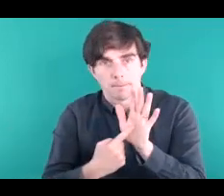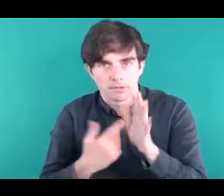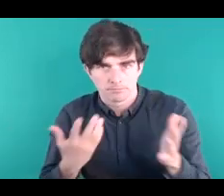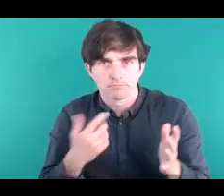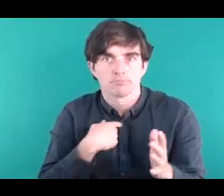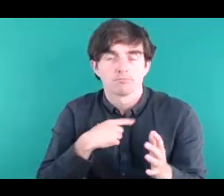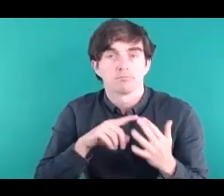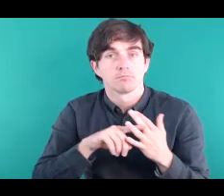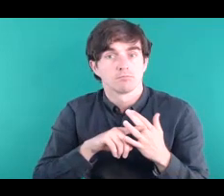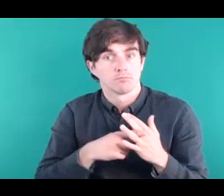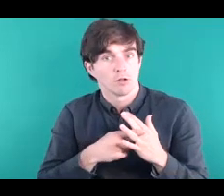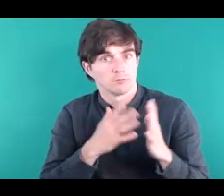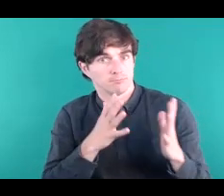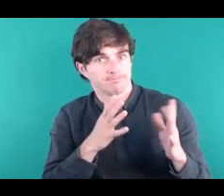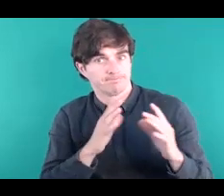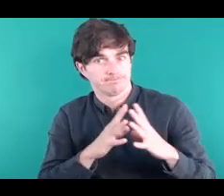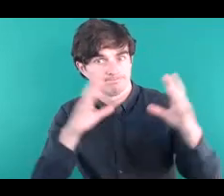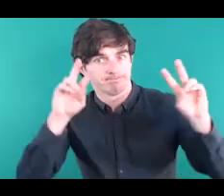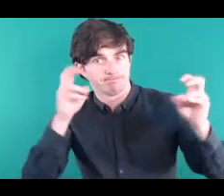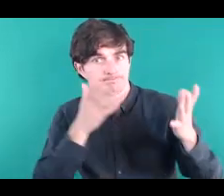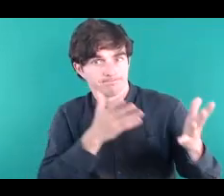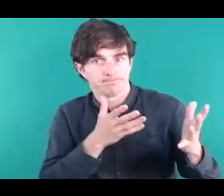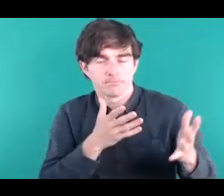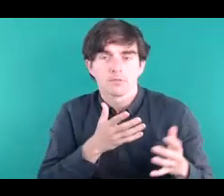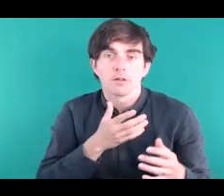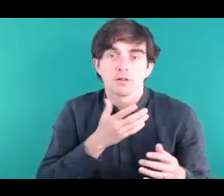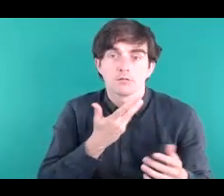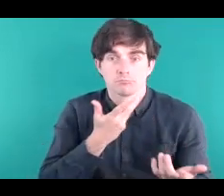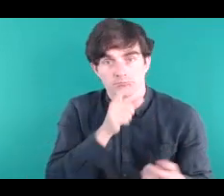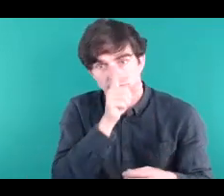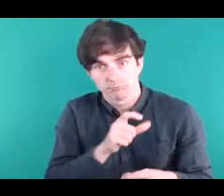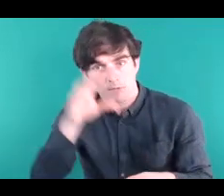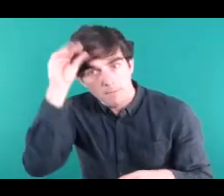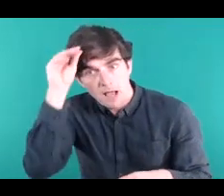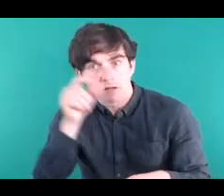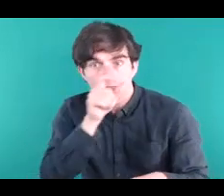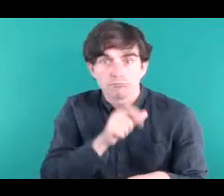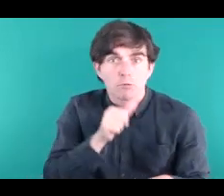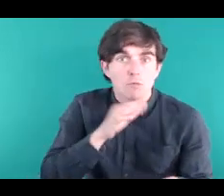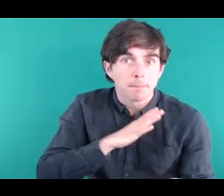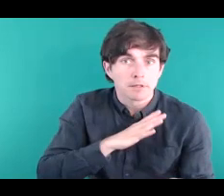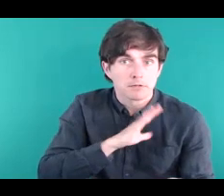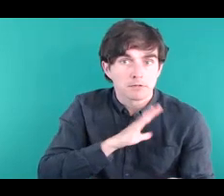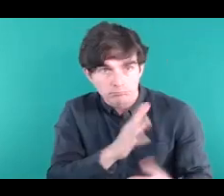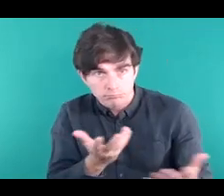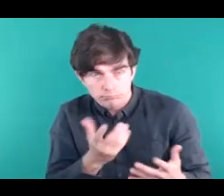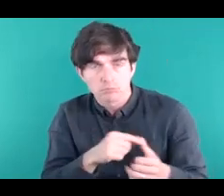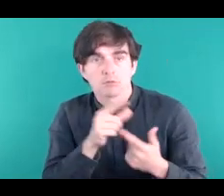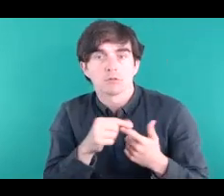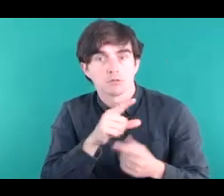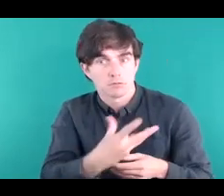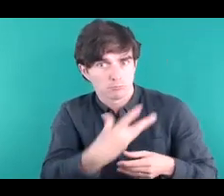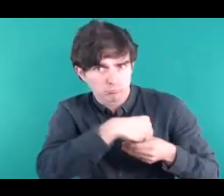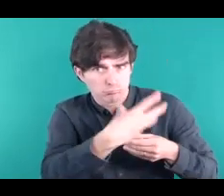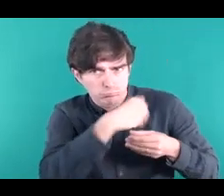phase, and we're looking towards implementation, which incorporates gender and inclusion. There's